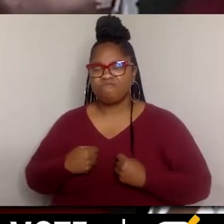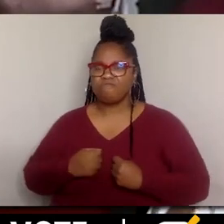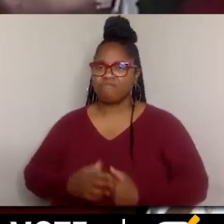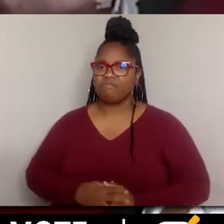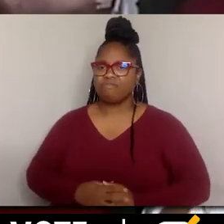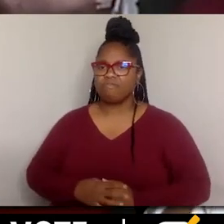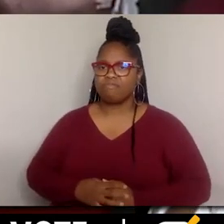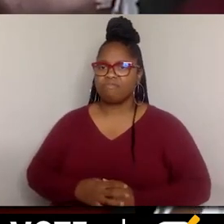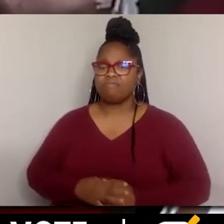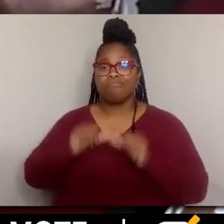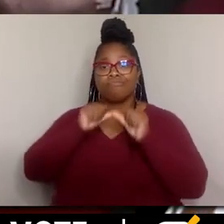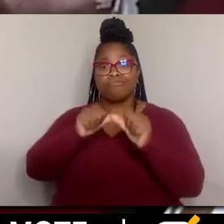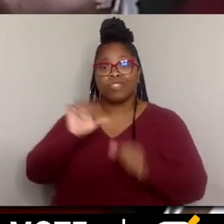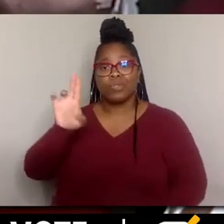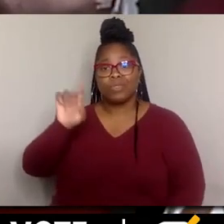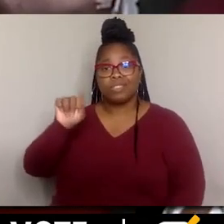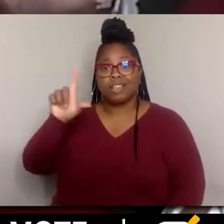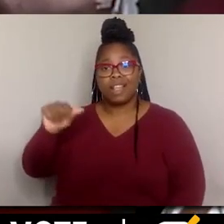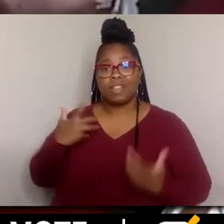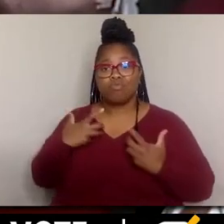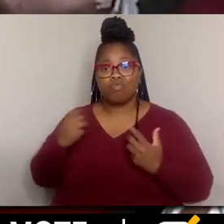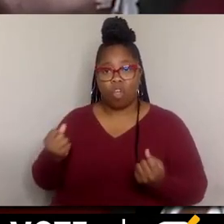Stay UTLA strong,